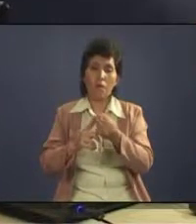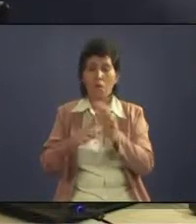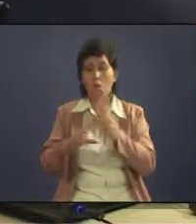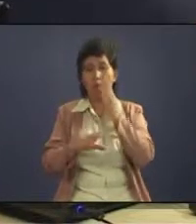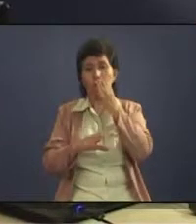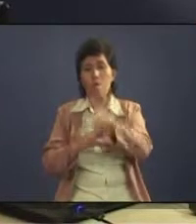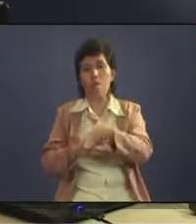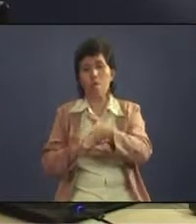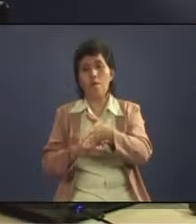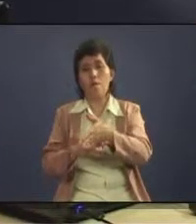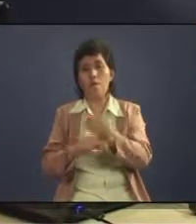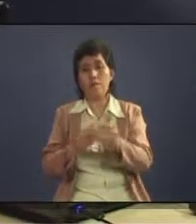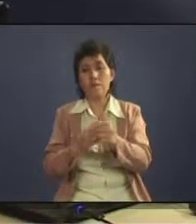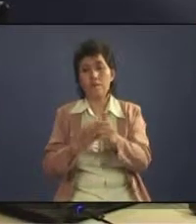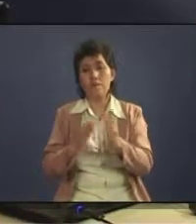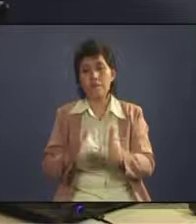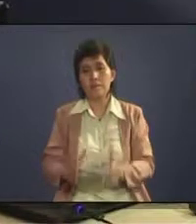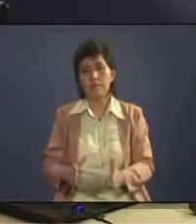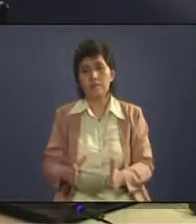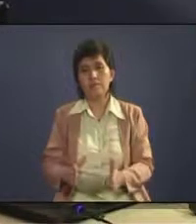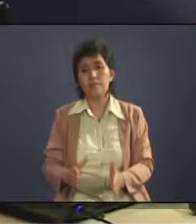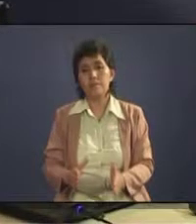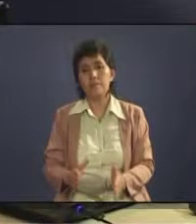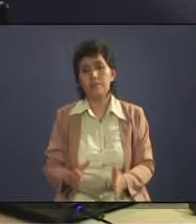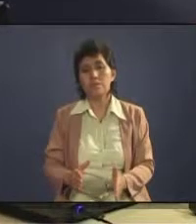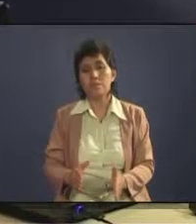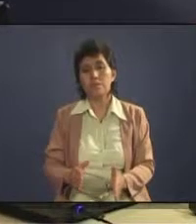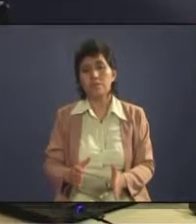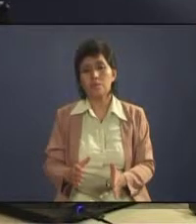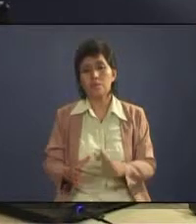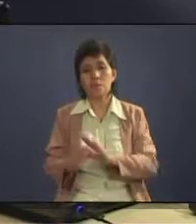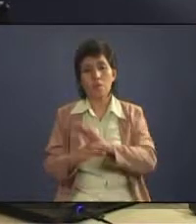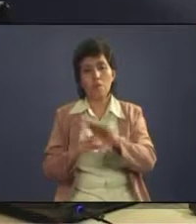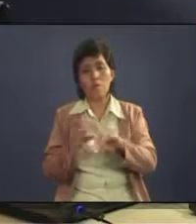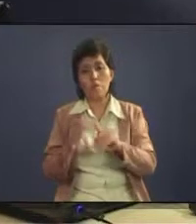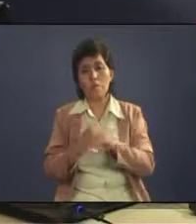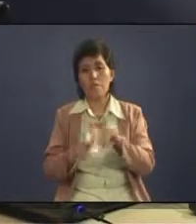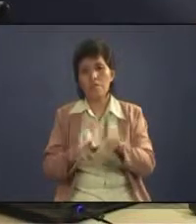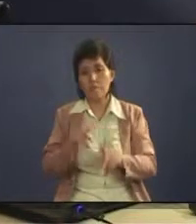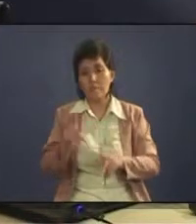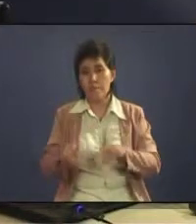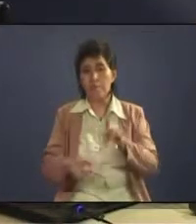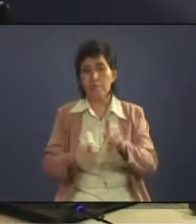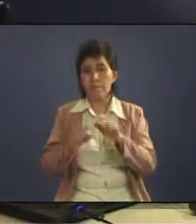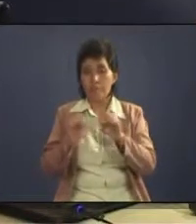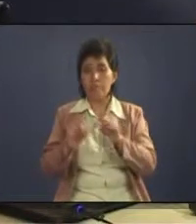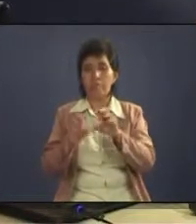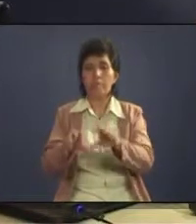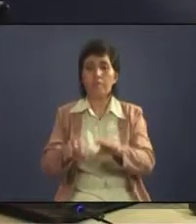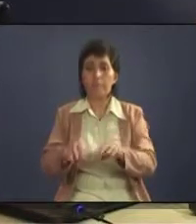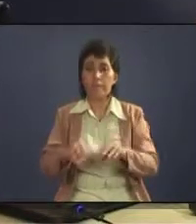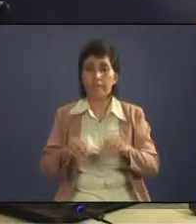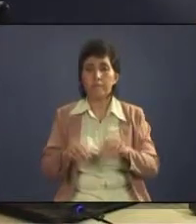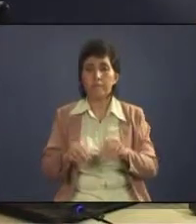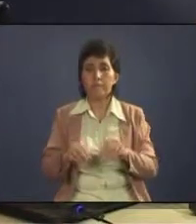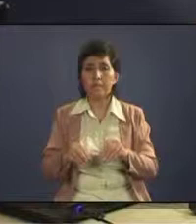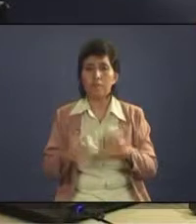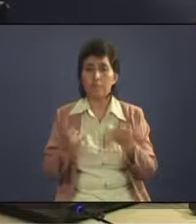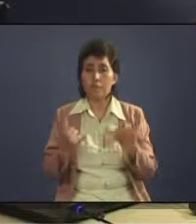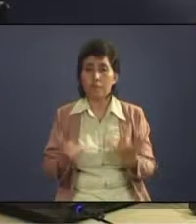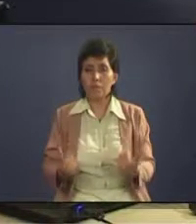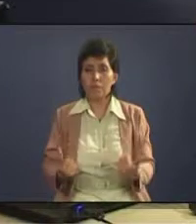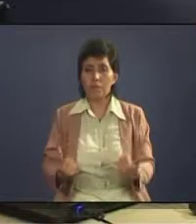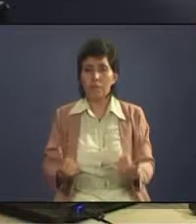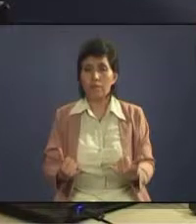that the whole group, the whole people in that group behave the same way. Okay. Now, it